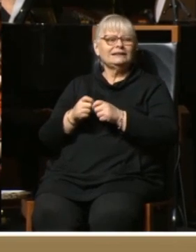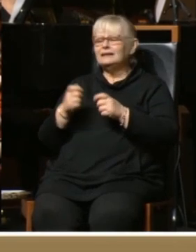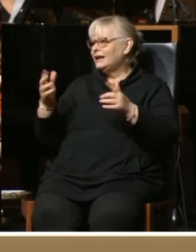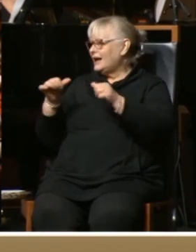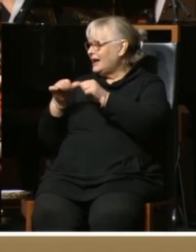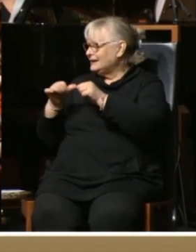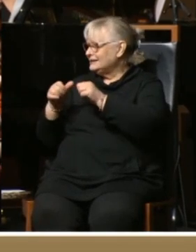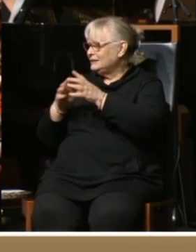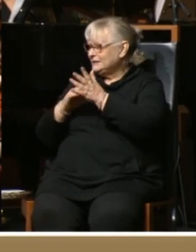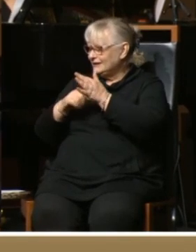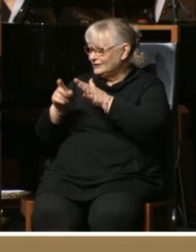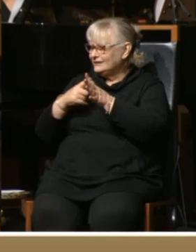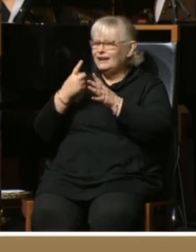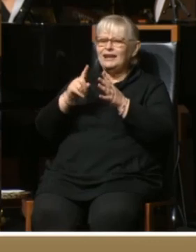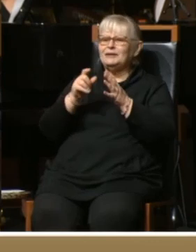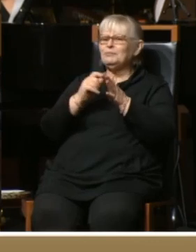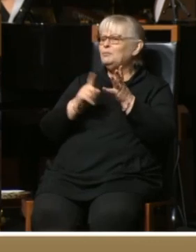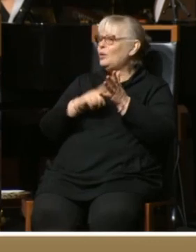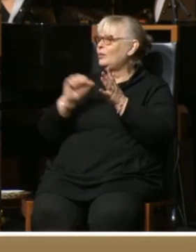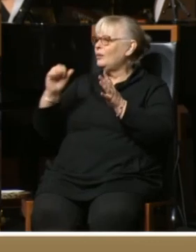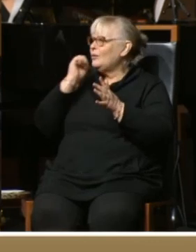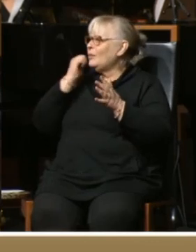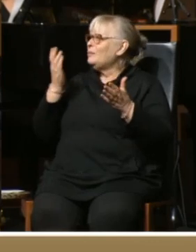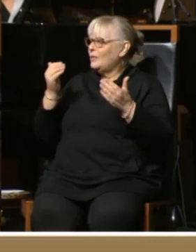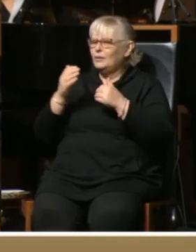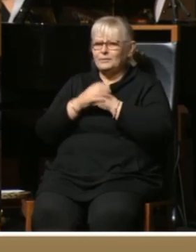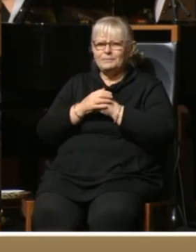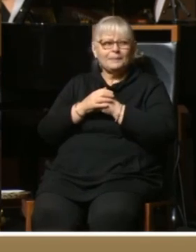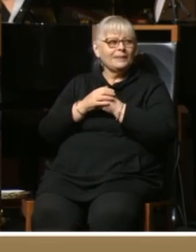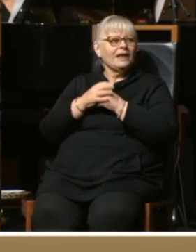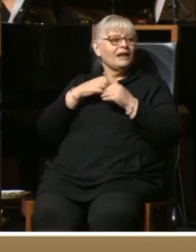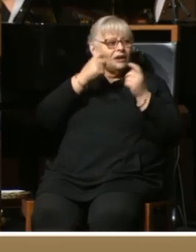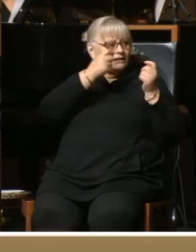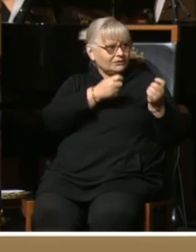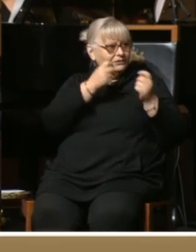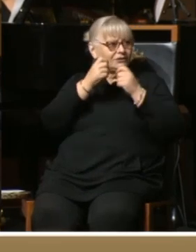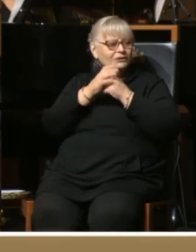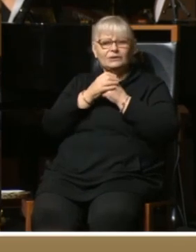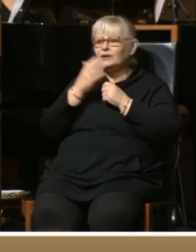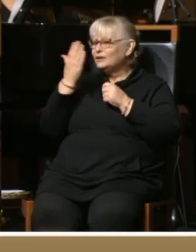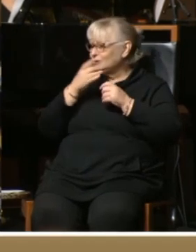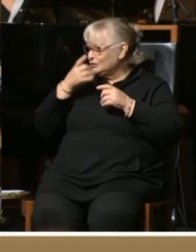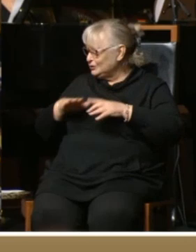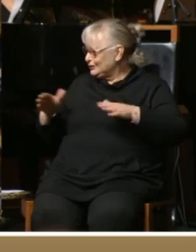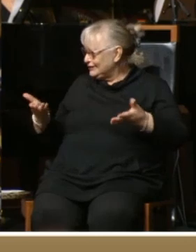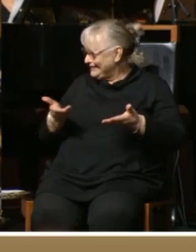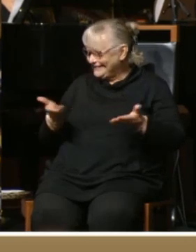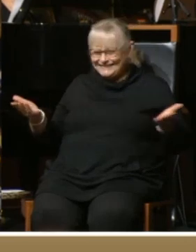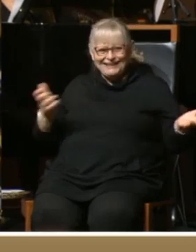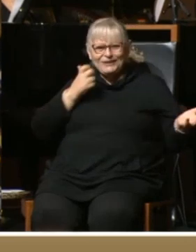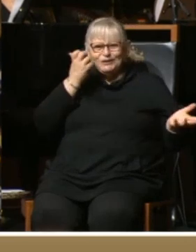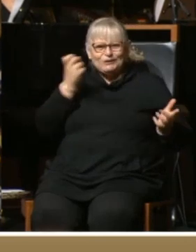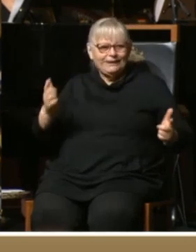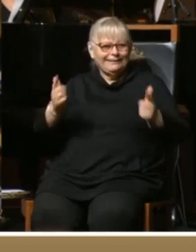and Paul's very warm welcome, so thank you very much. I also acknowledge the school children here, our future